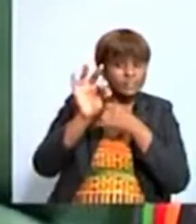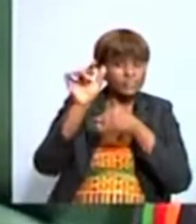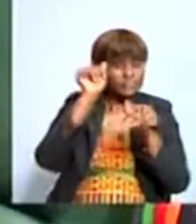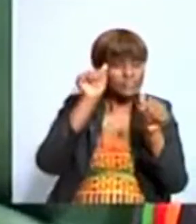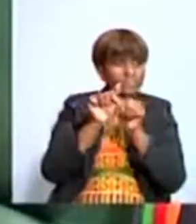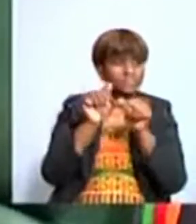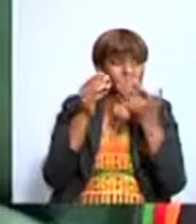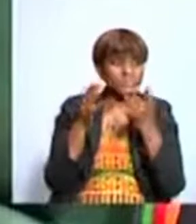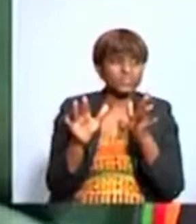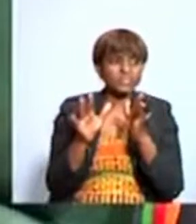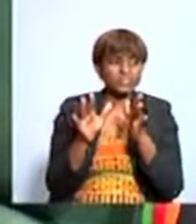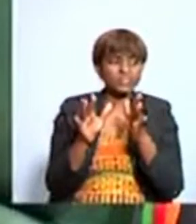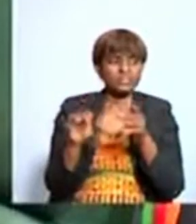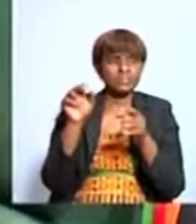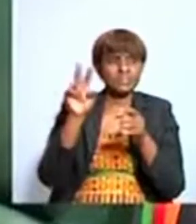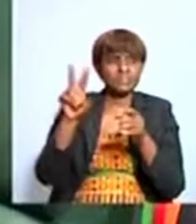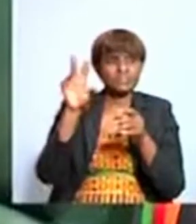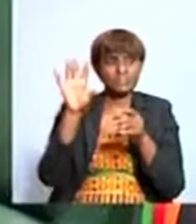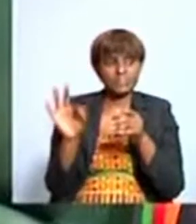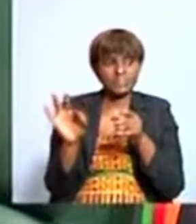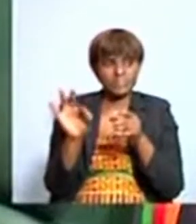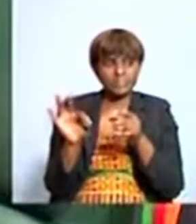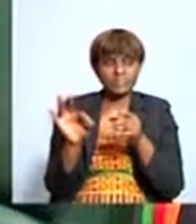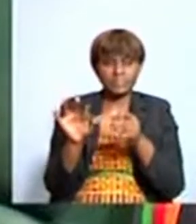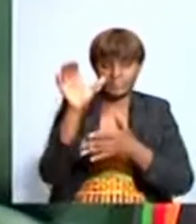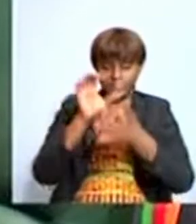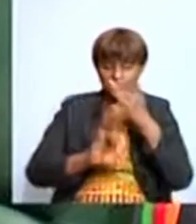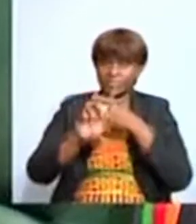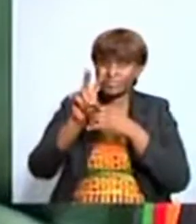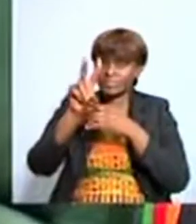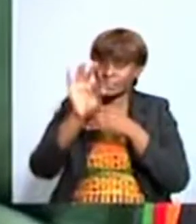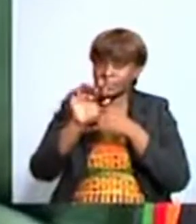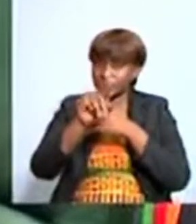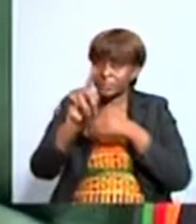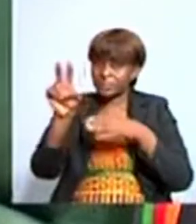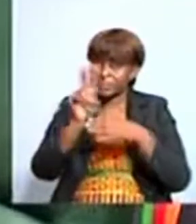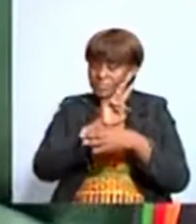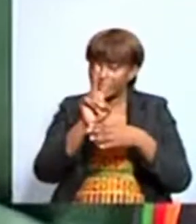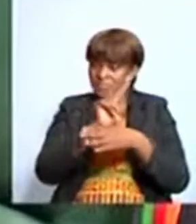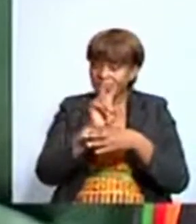to. 29, clause 29, valuation of